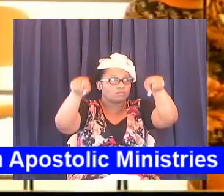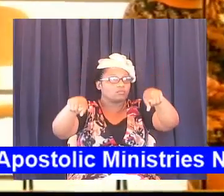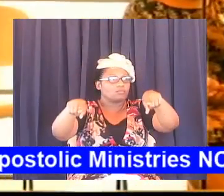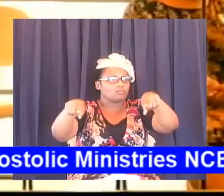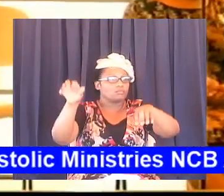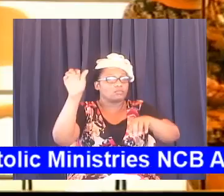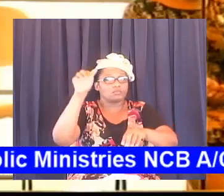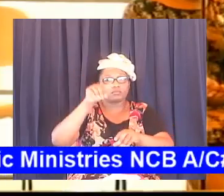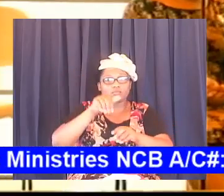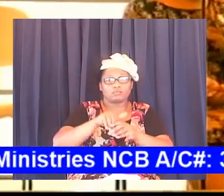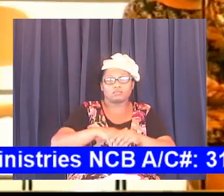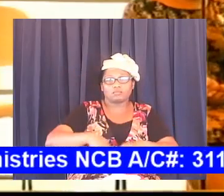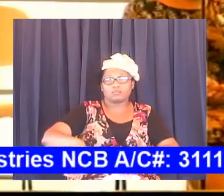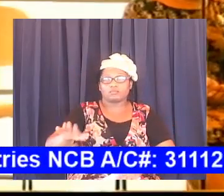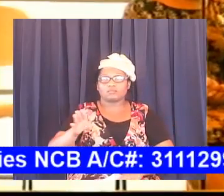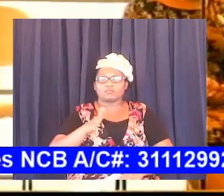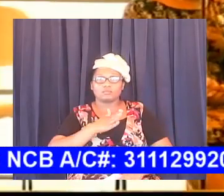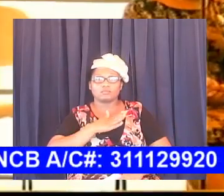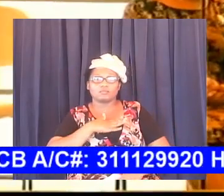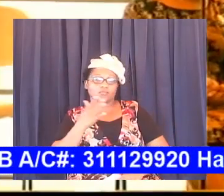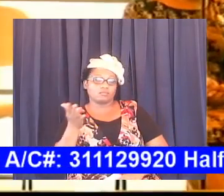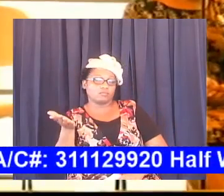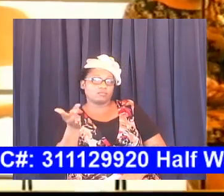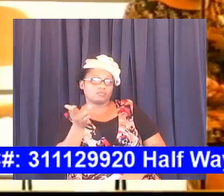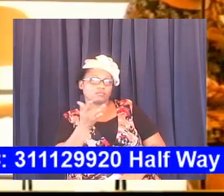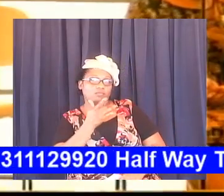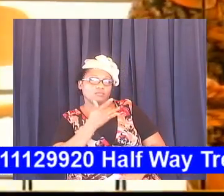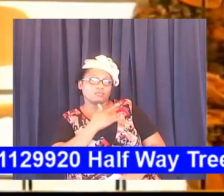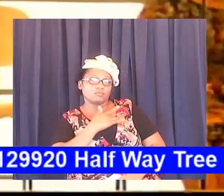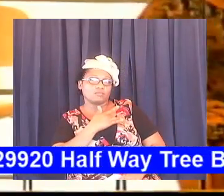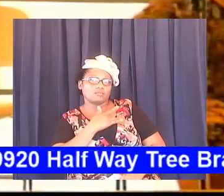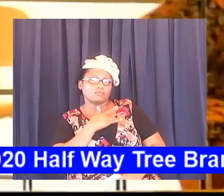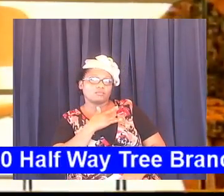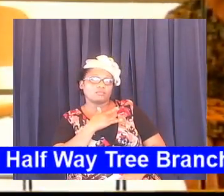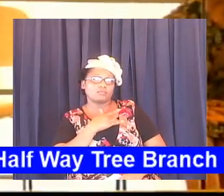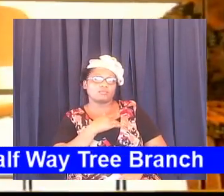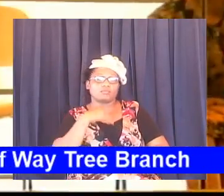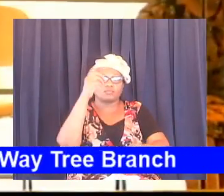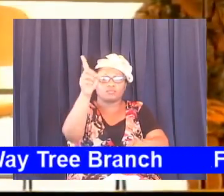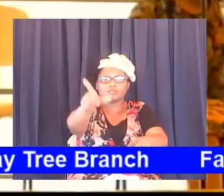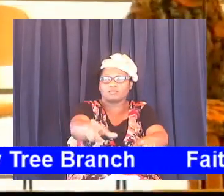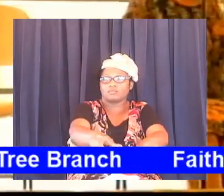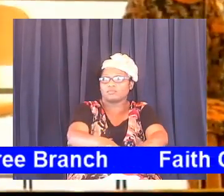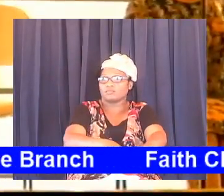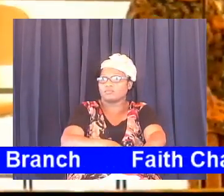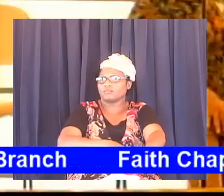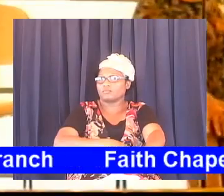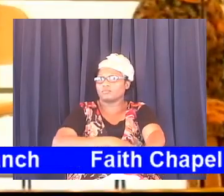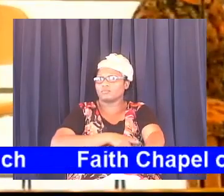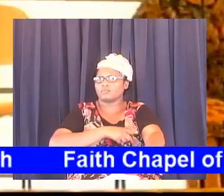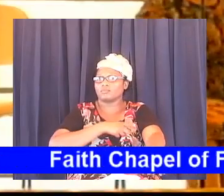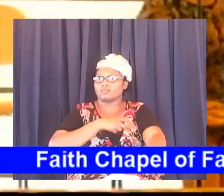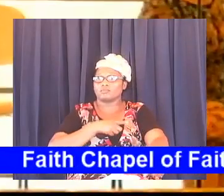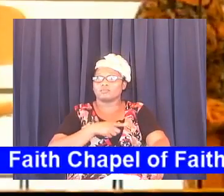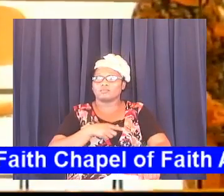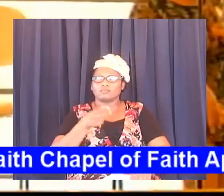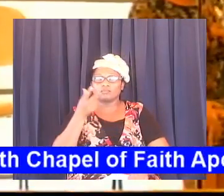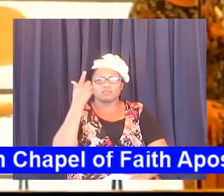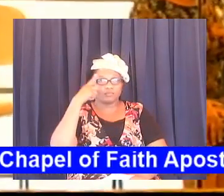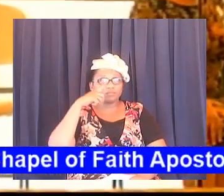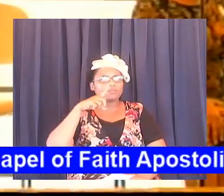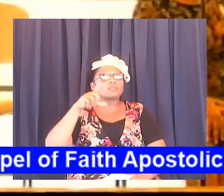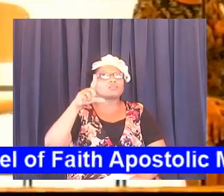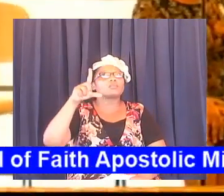In my heart there is a longing to look